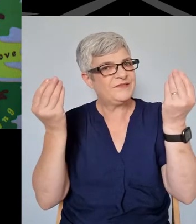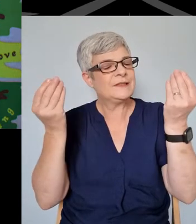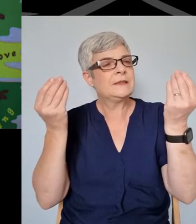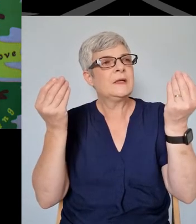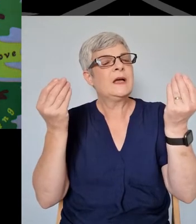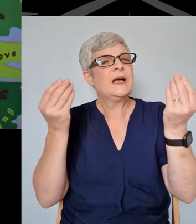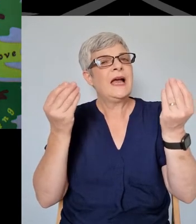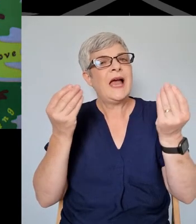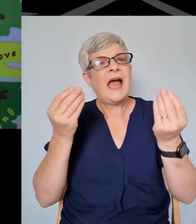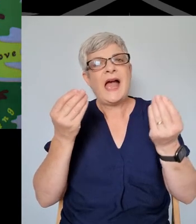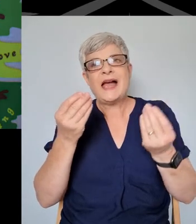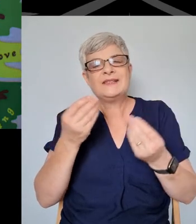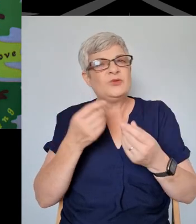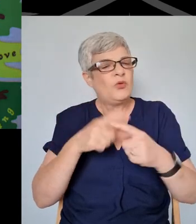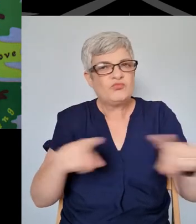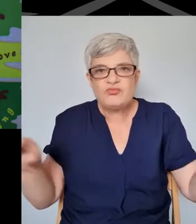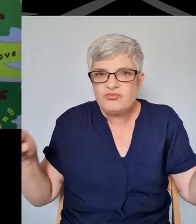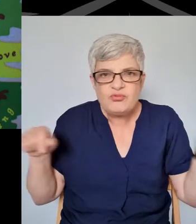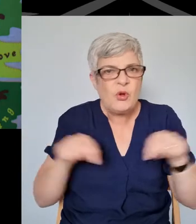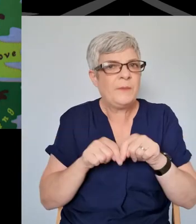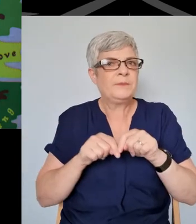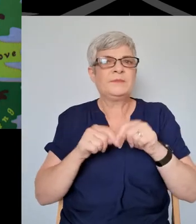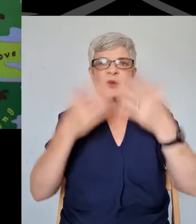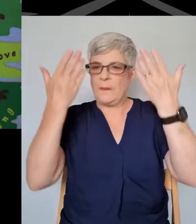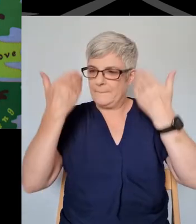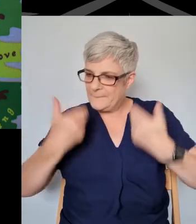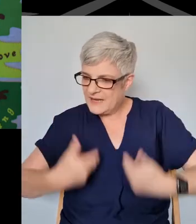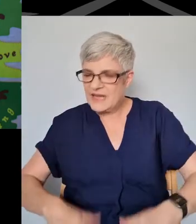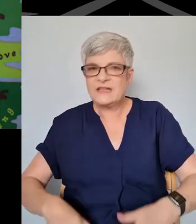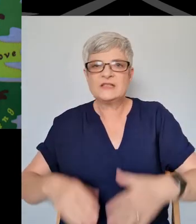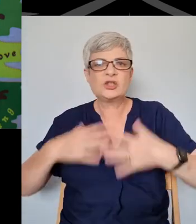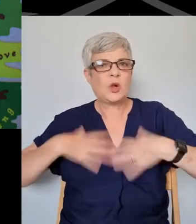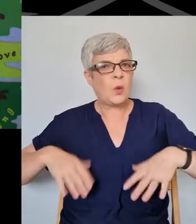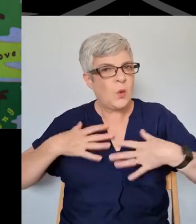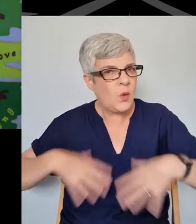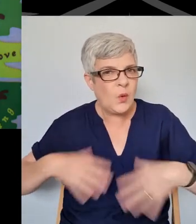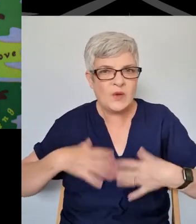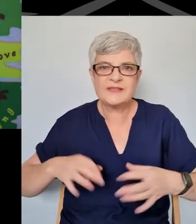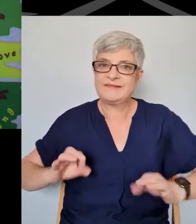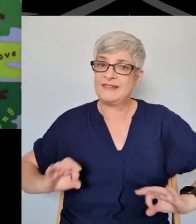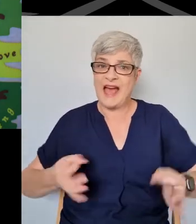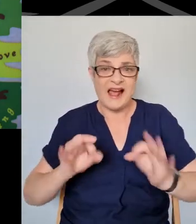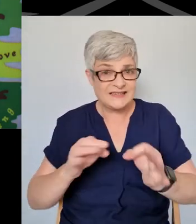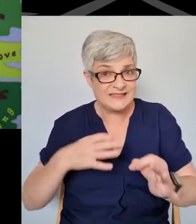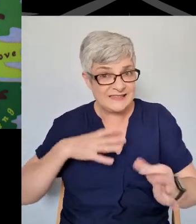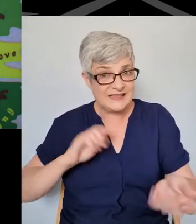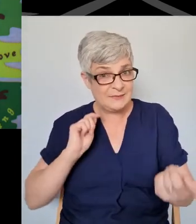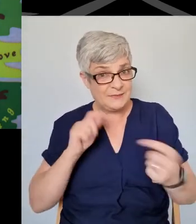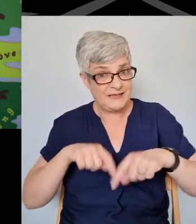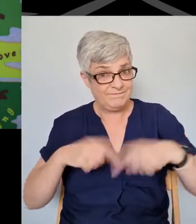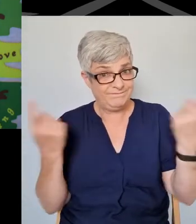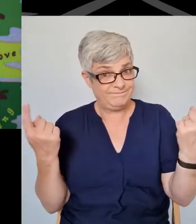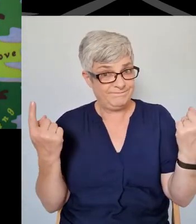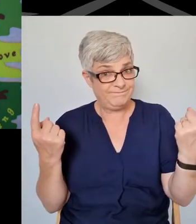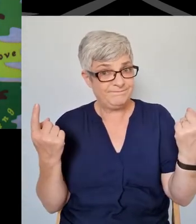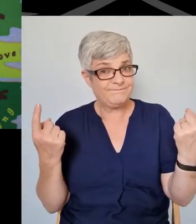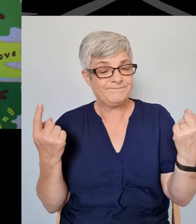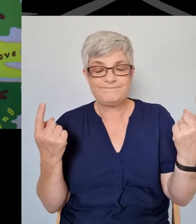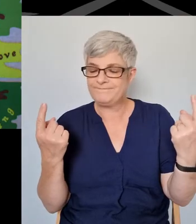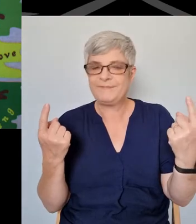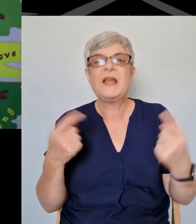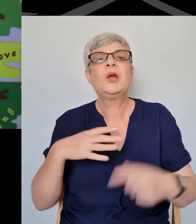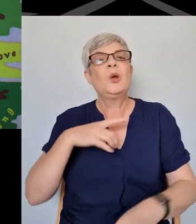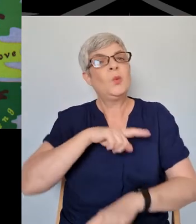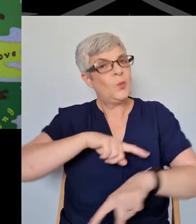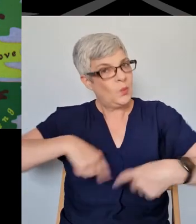That it's not just our rooms, our appearance, our wardrobe, our gardens that need to be different.